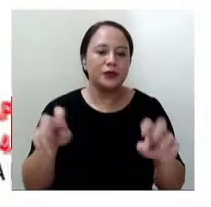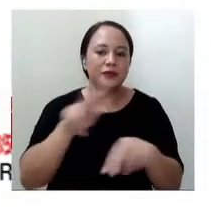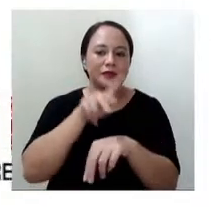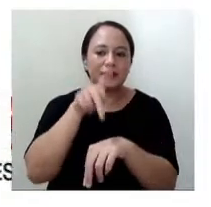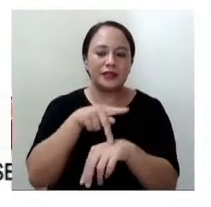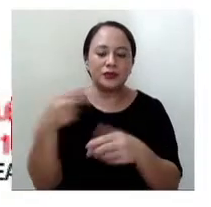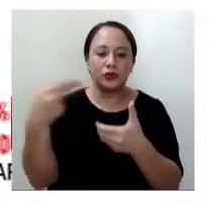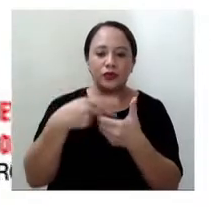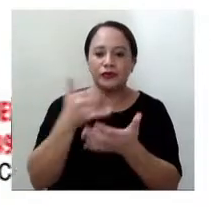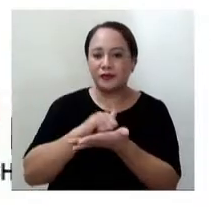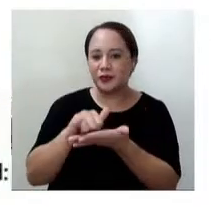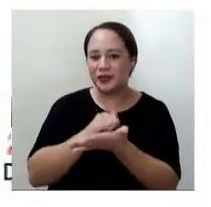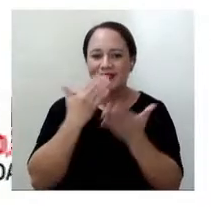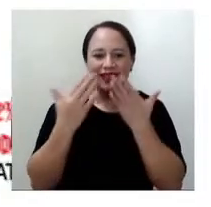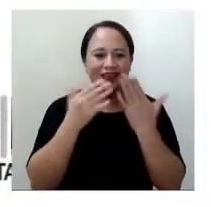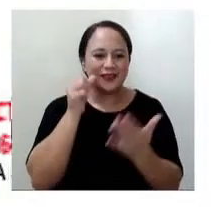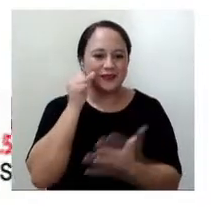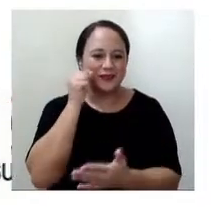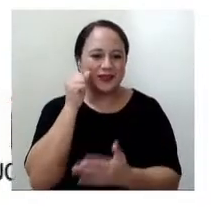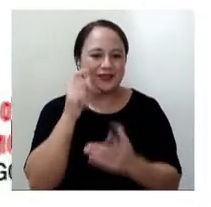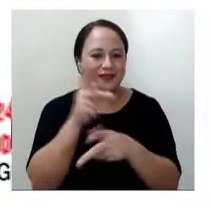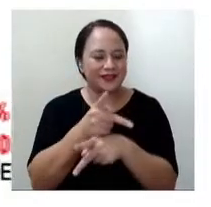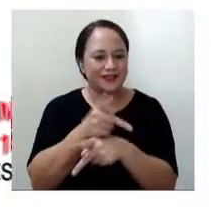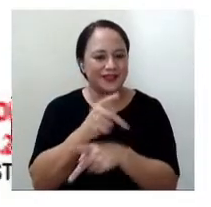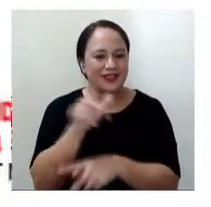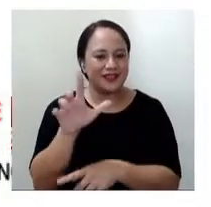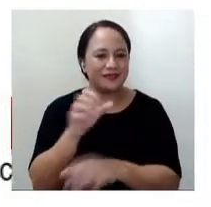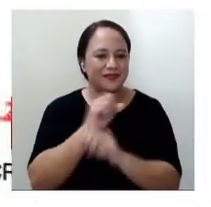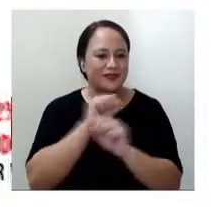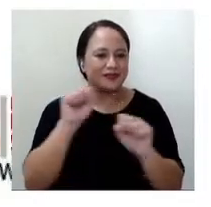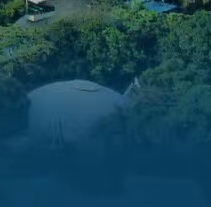from New York. Thanks again, Suzanne. Take care. Keep safe. You too. Bye.